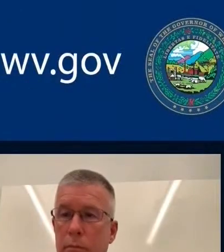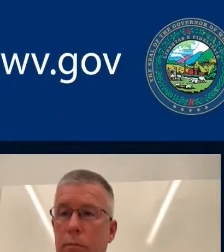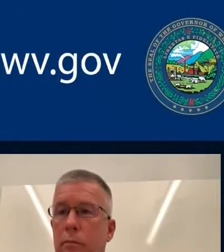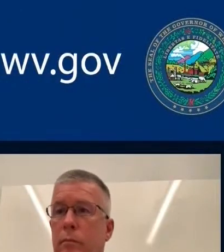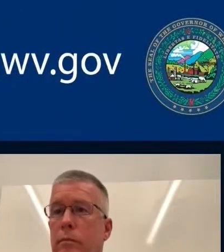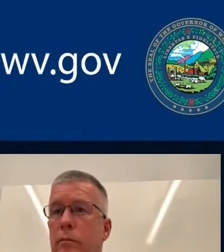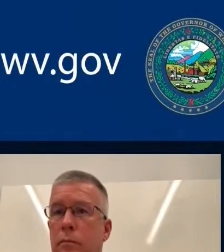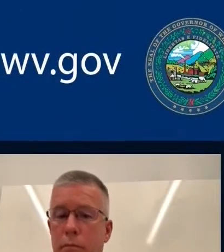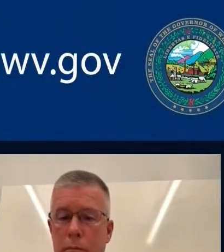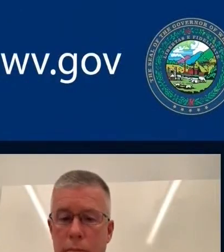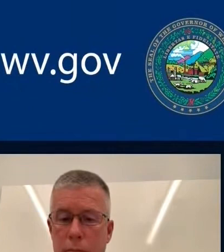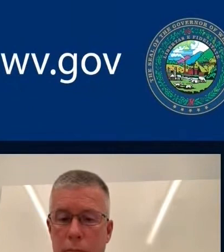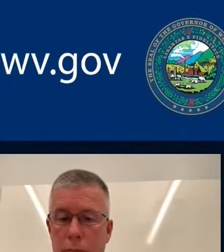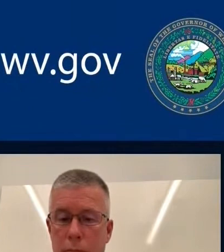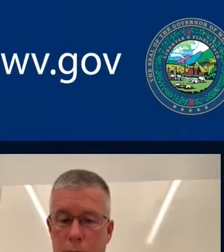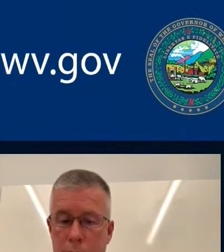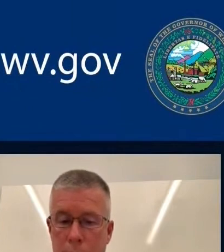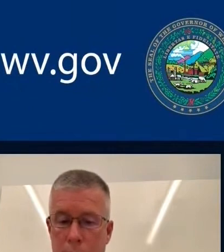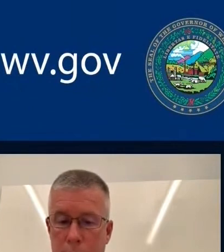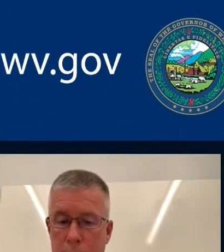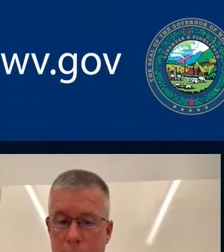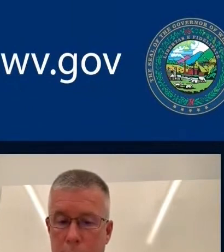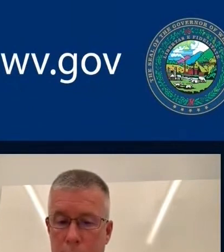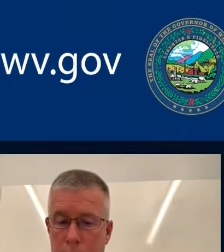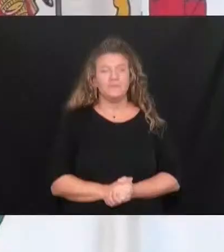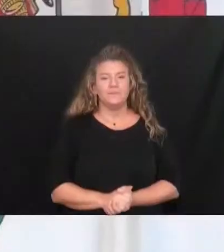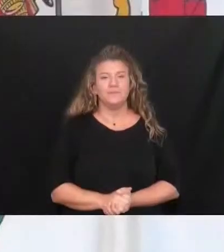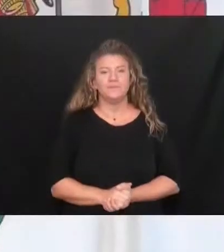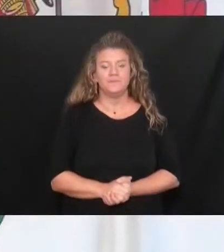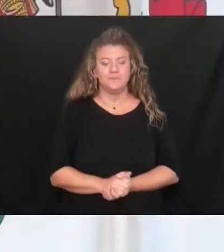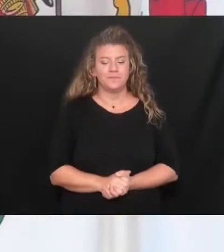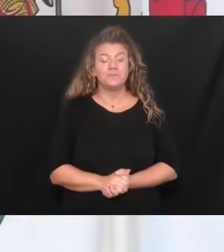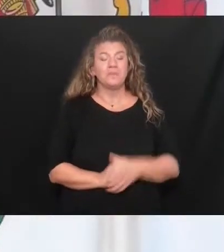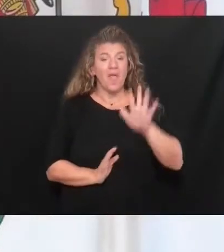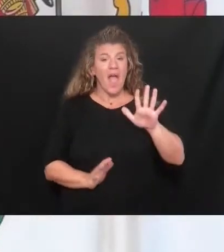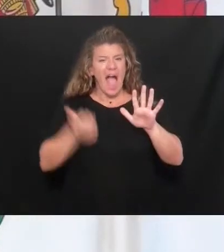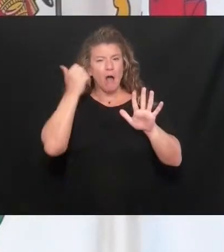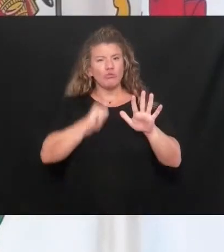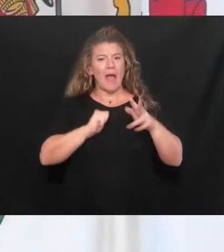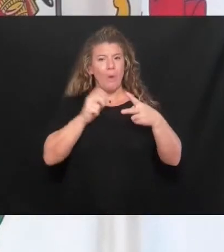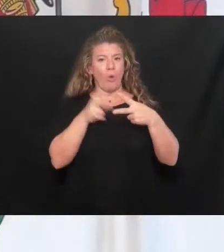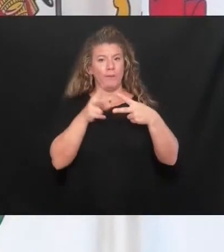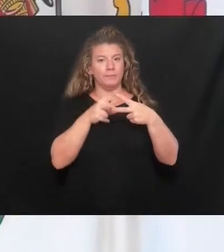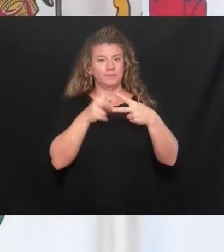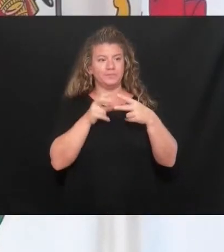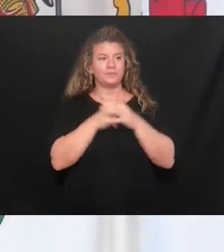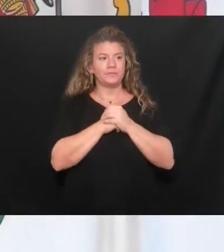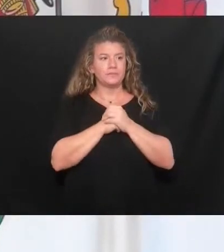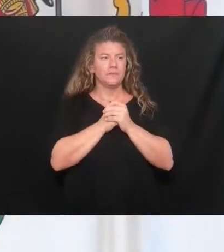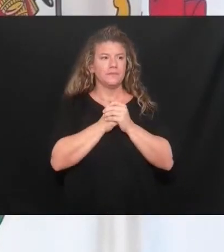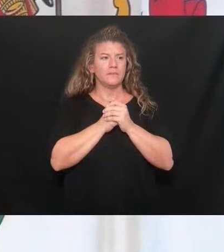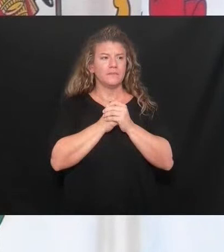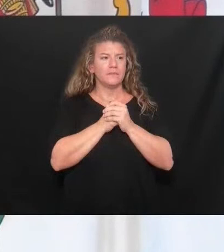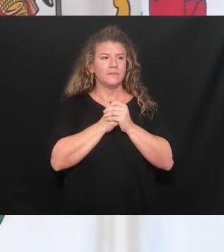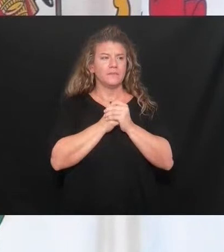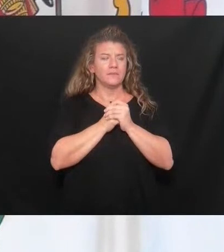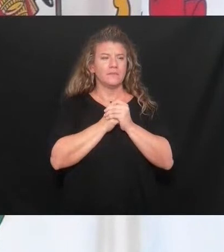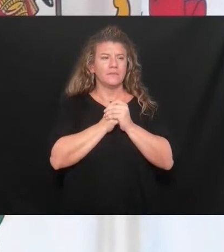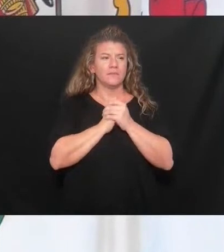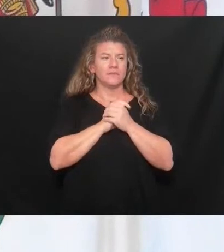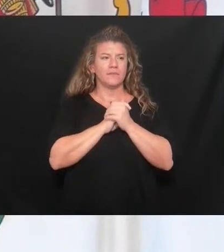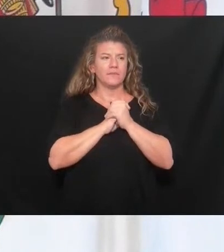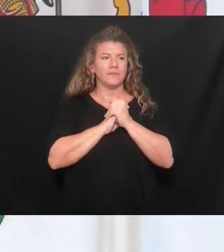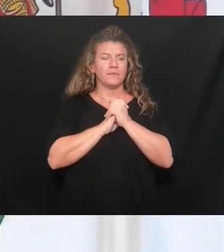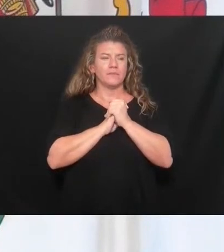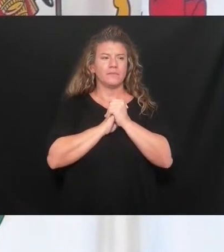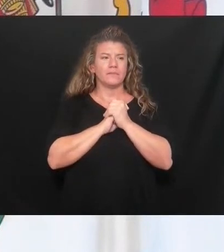Well, I'll kind of just stab at both of them just a second, and then we'll call in the